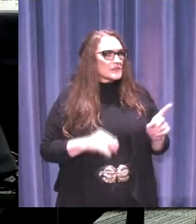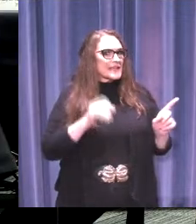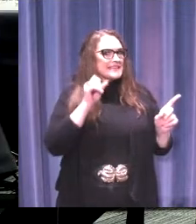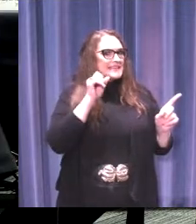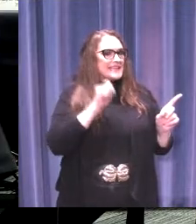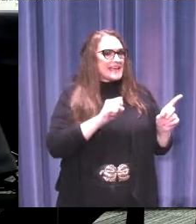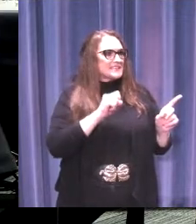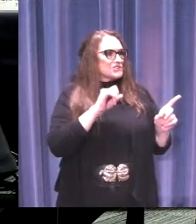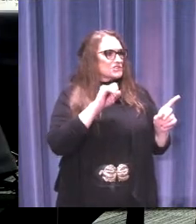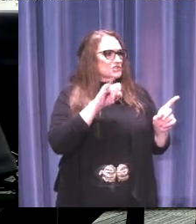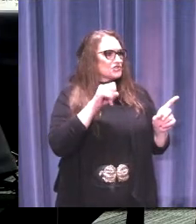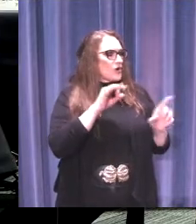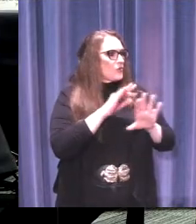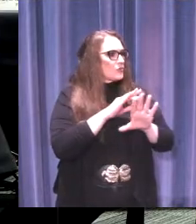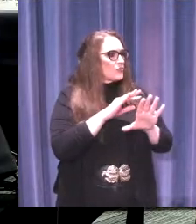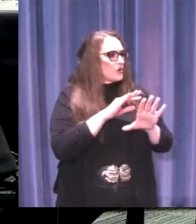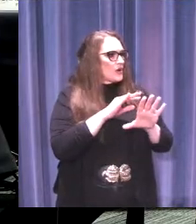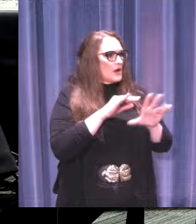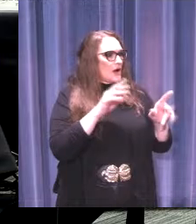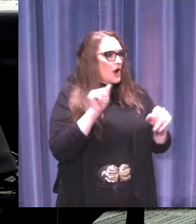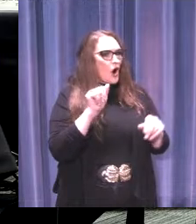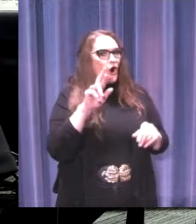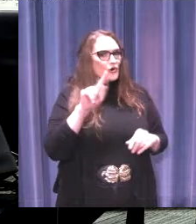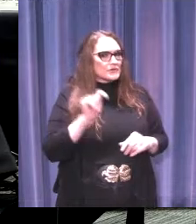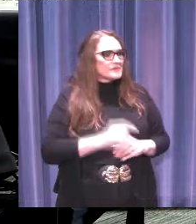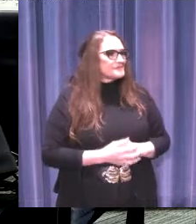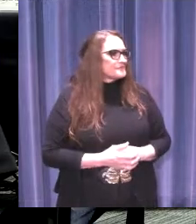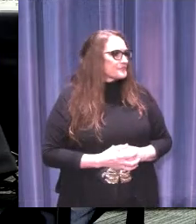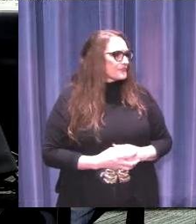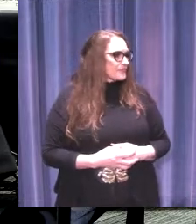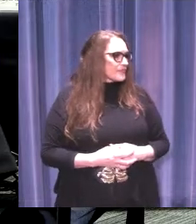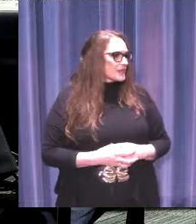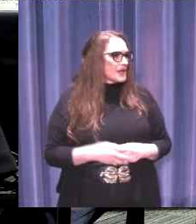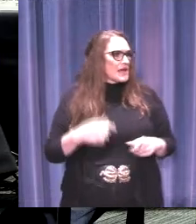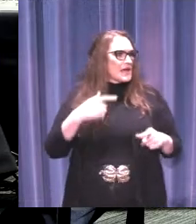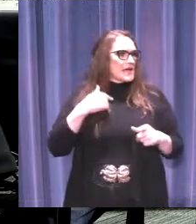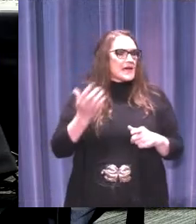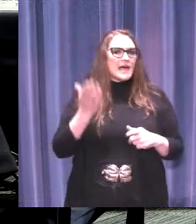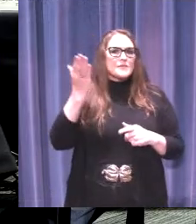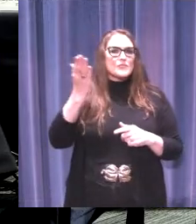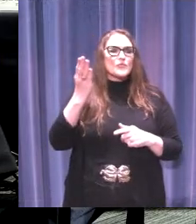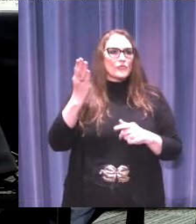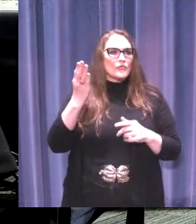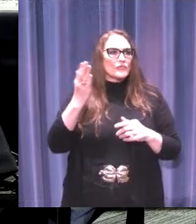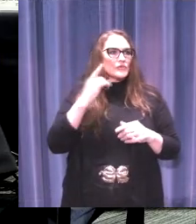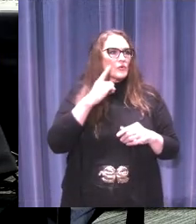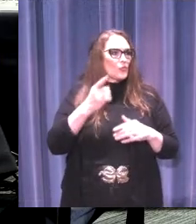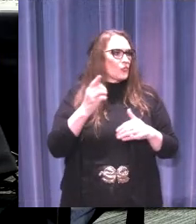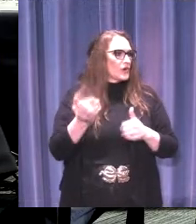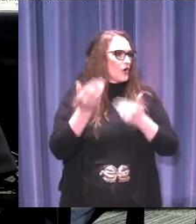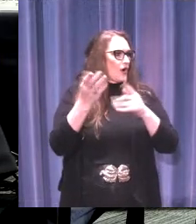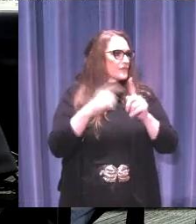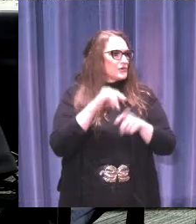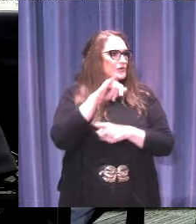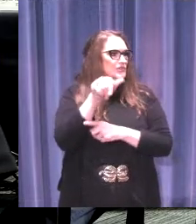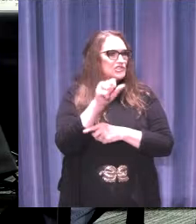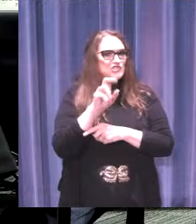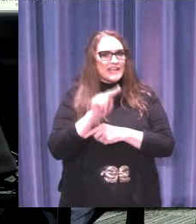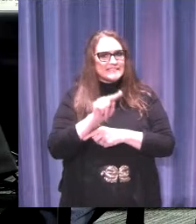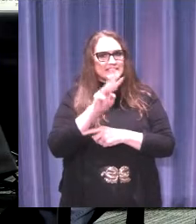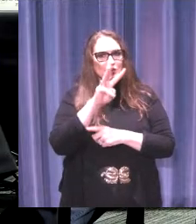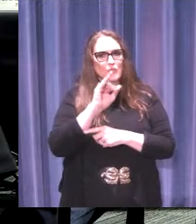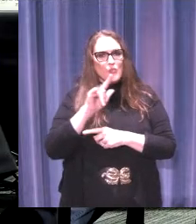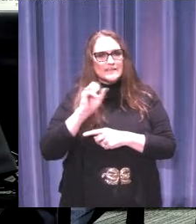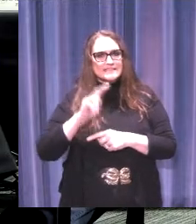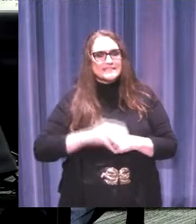Yes, Jeff? No, Art. Art? I move we offer interim president position to Jason Wilson.